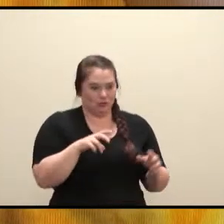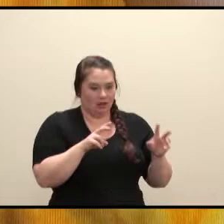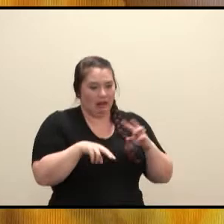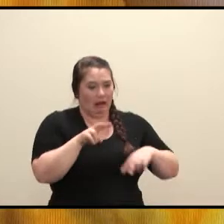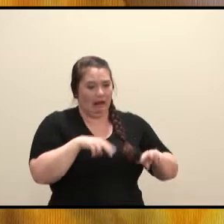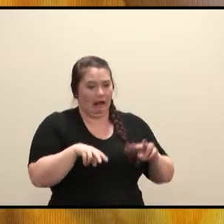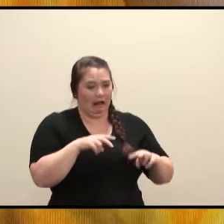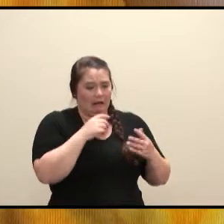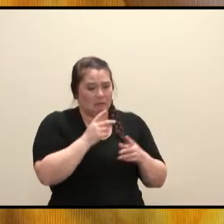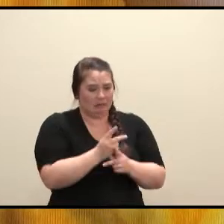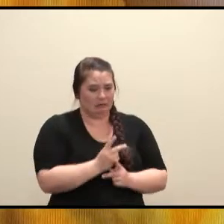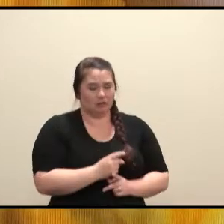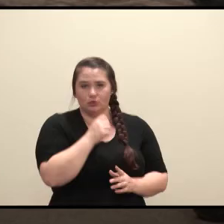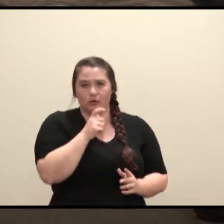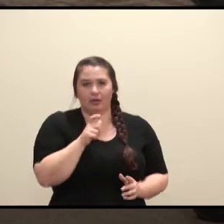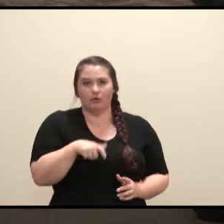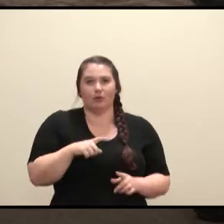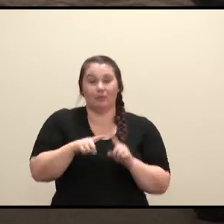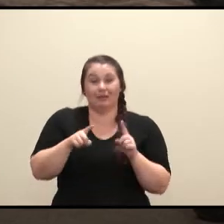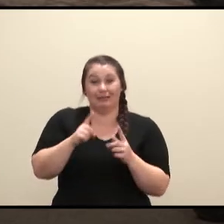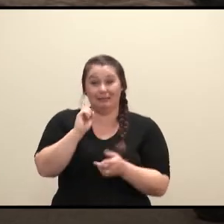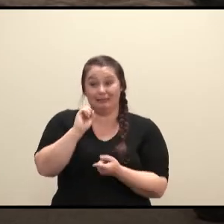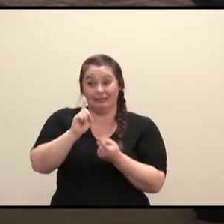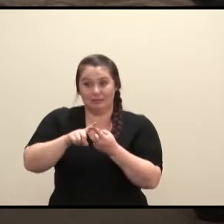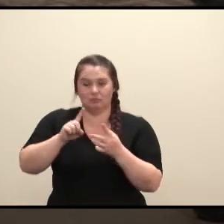the first part of August what those numbers really are.